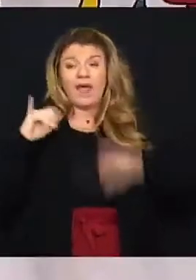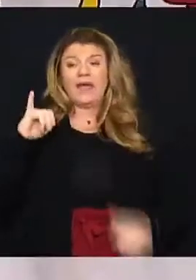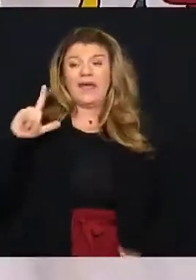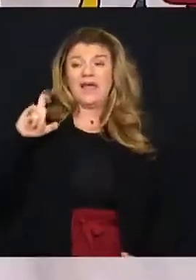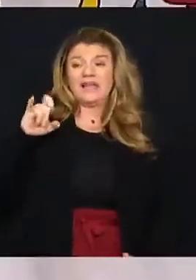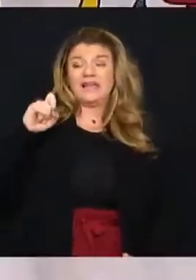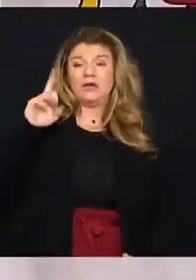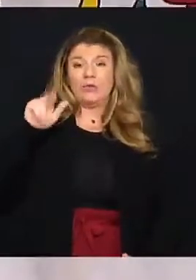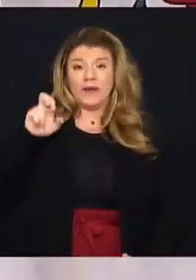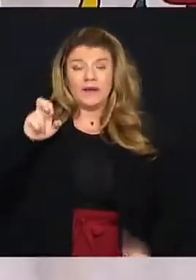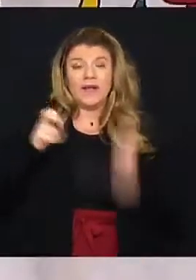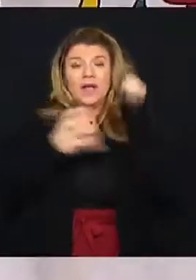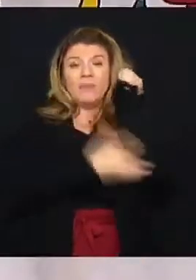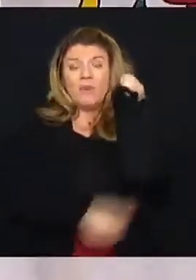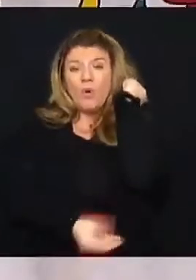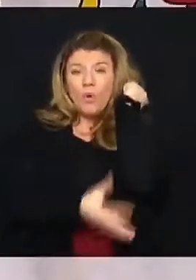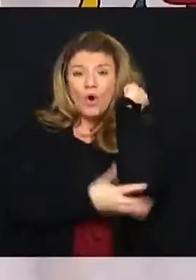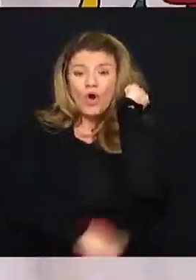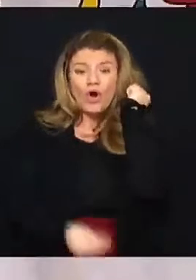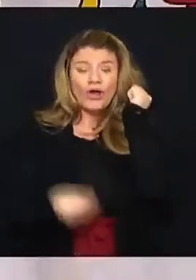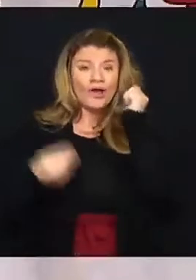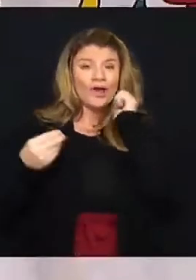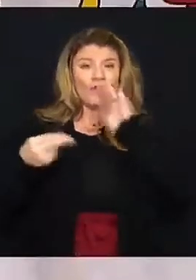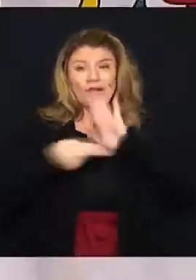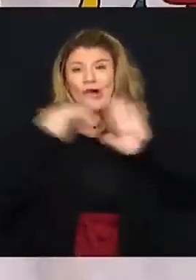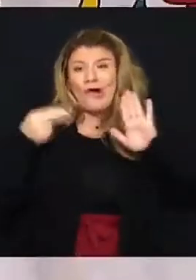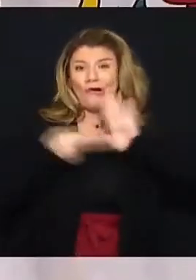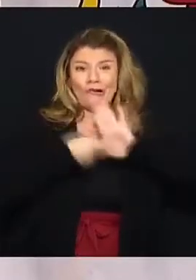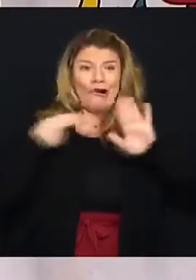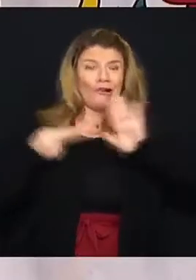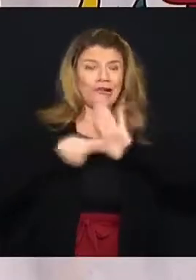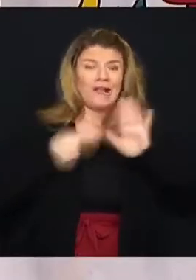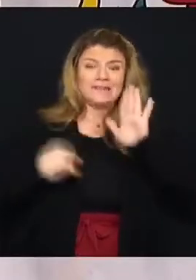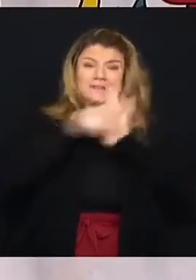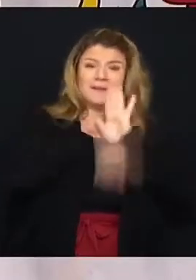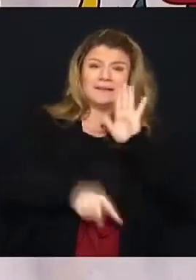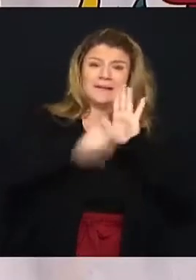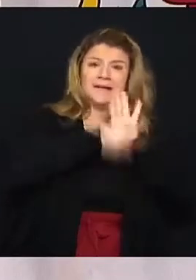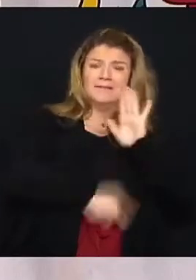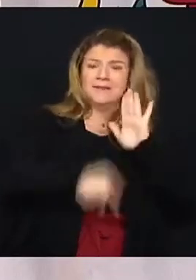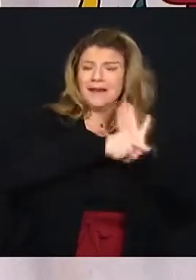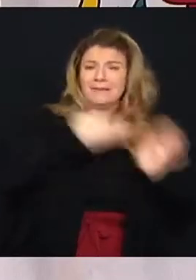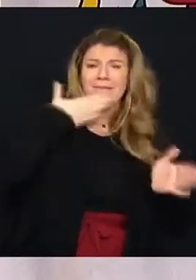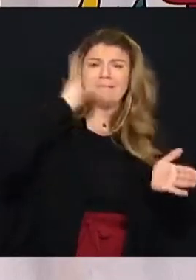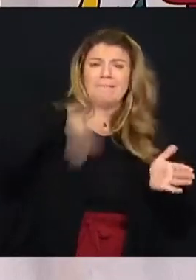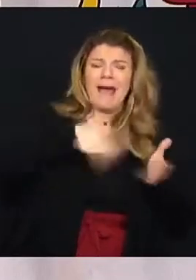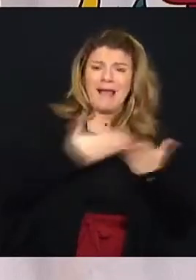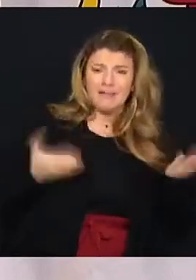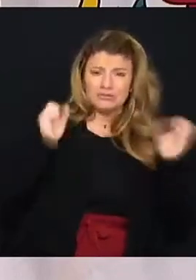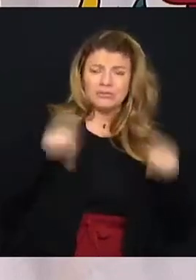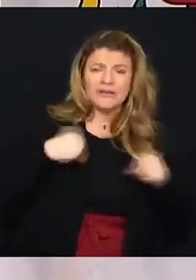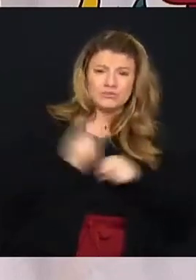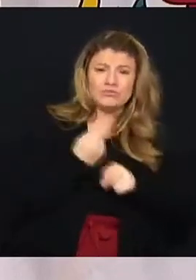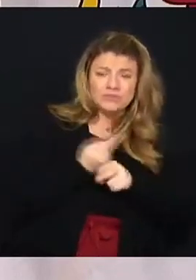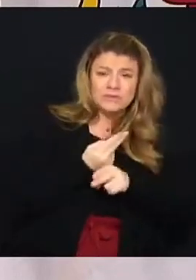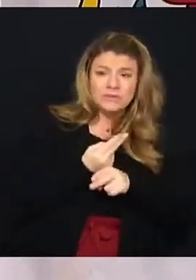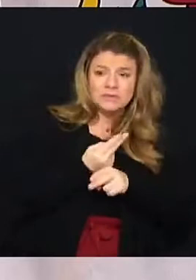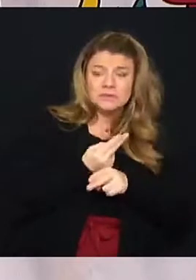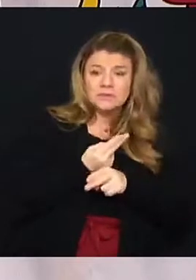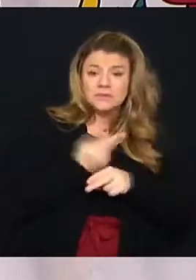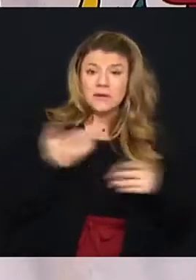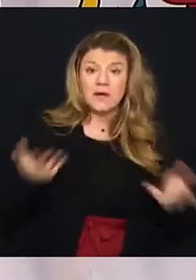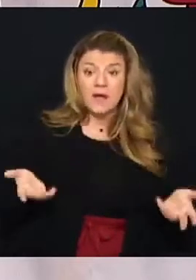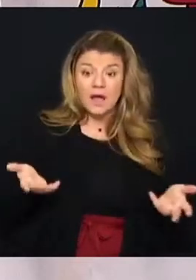poor, called us absolutely all the bad things that you could call somebody. And did